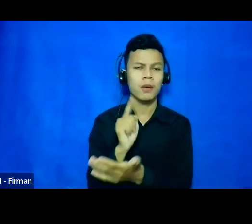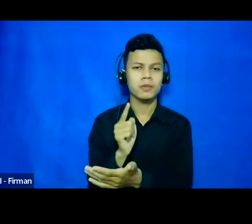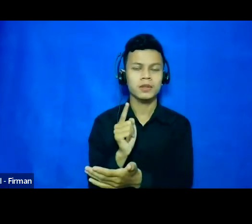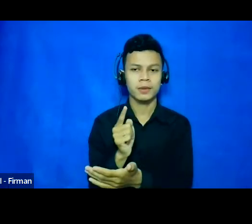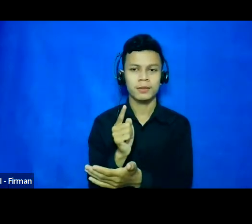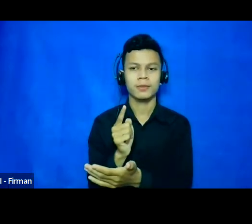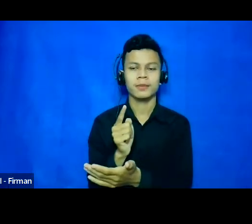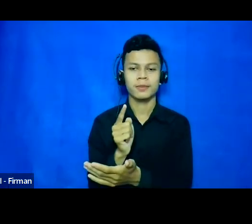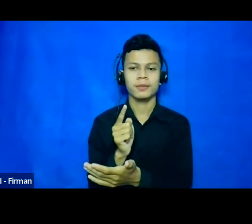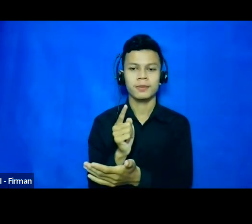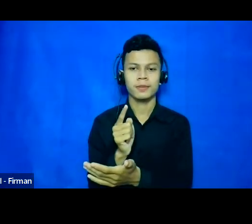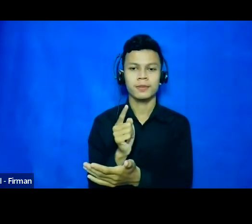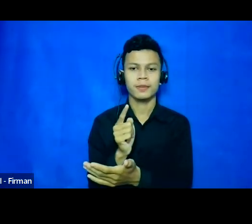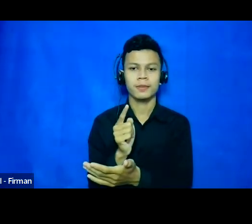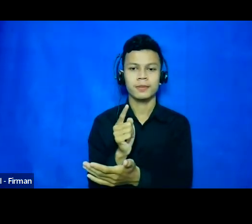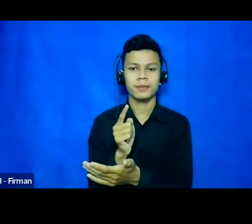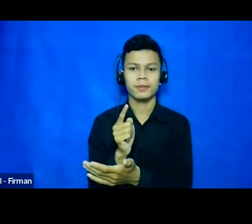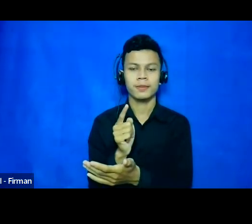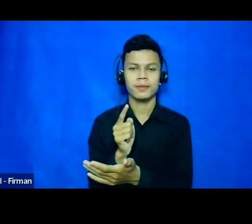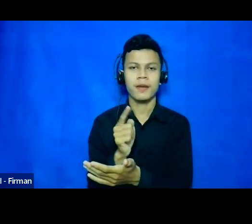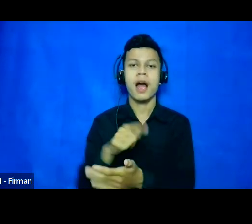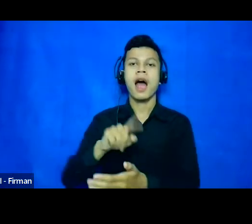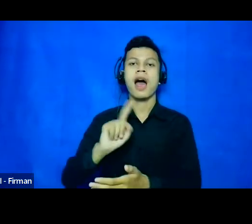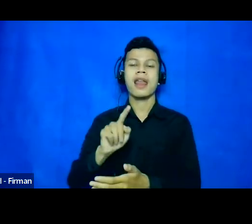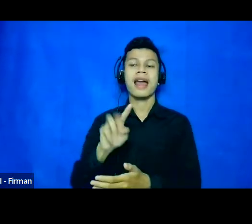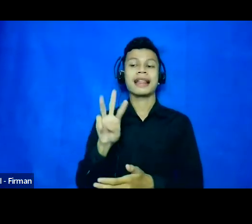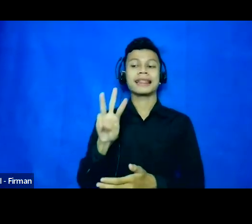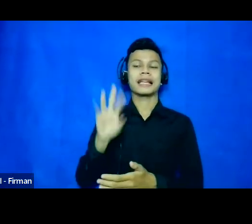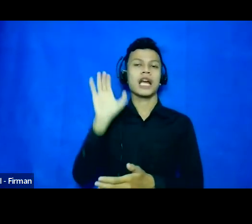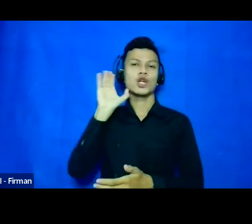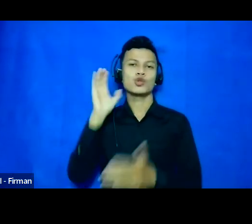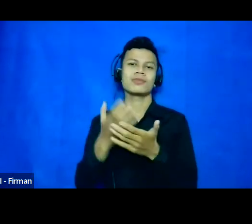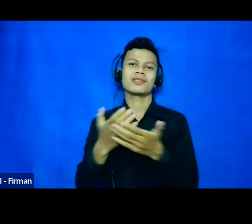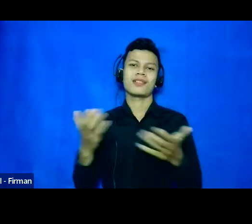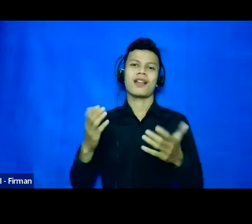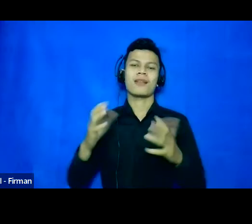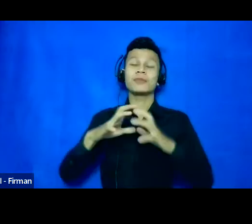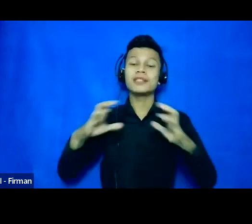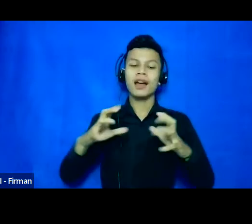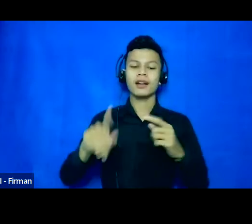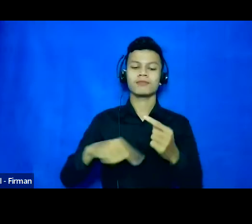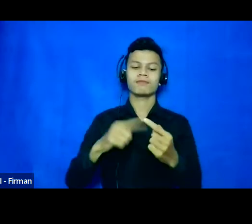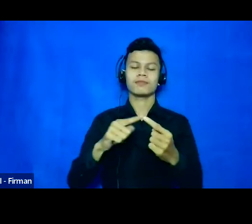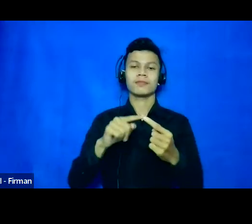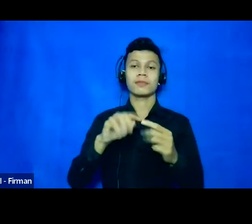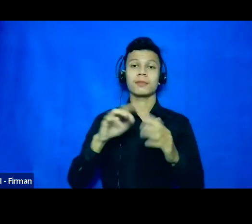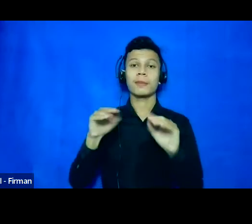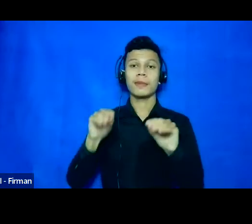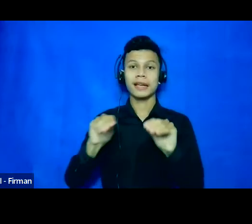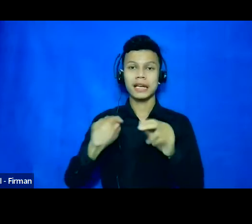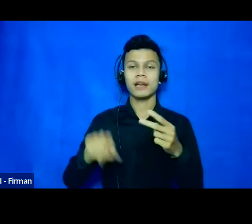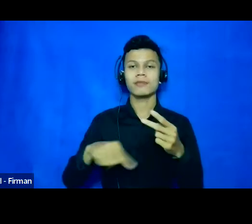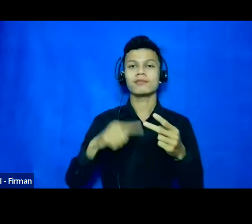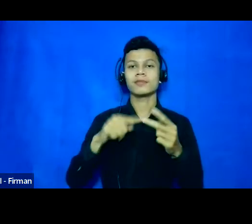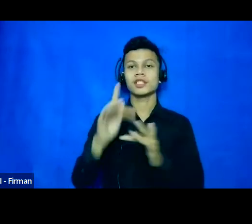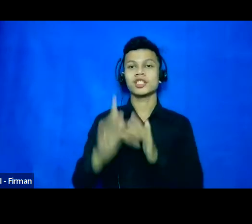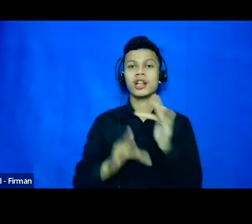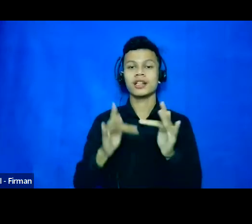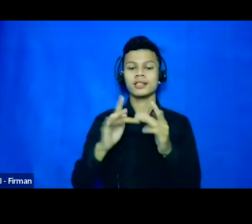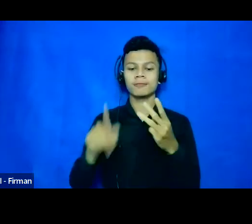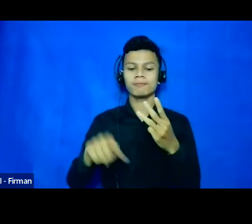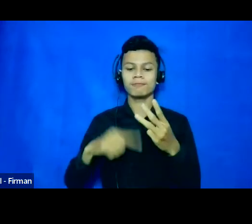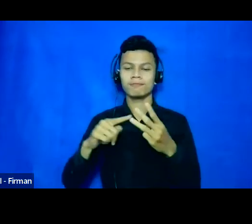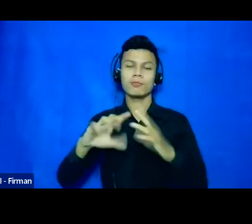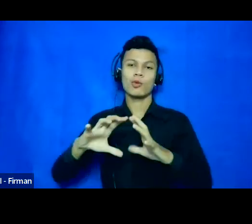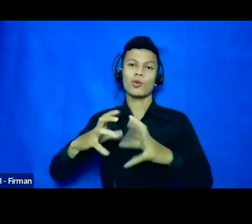bring 3 big issues: education, digitalization, and civic space. It's a very